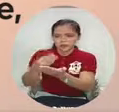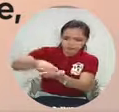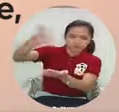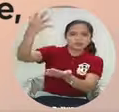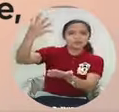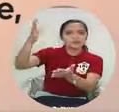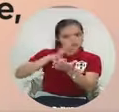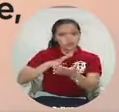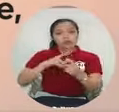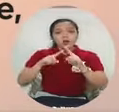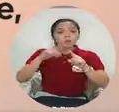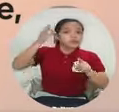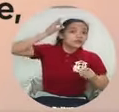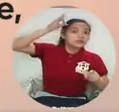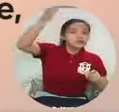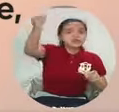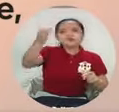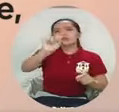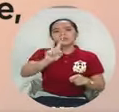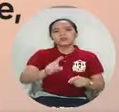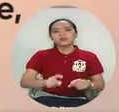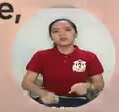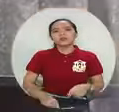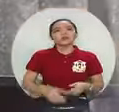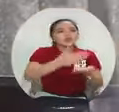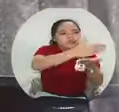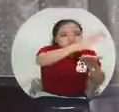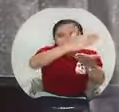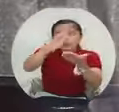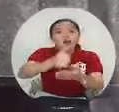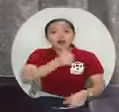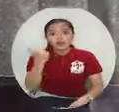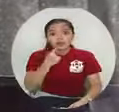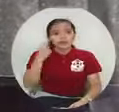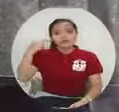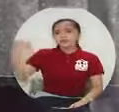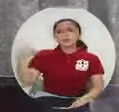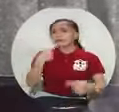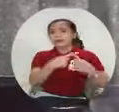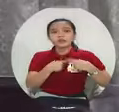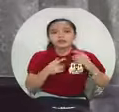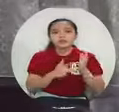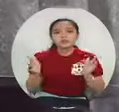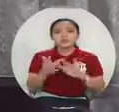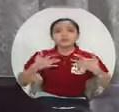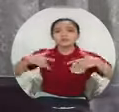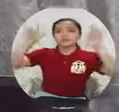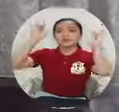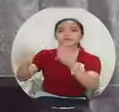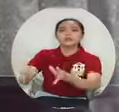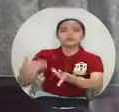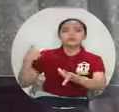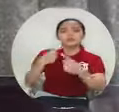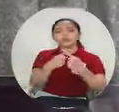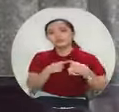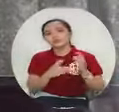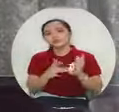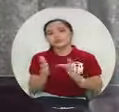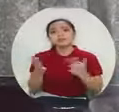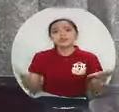things which are before." Why is that? He was committed. He's not turning back. He's not